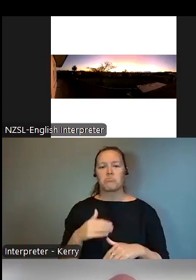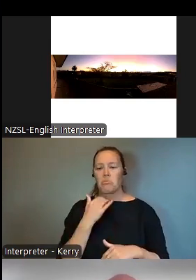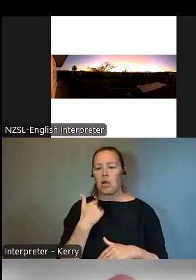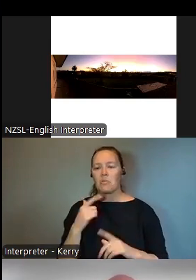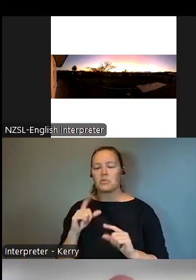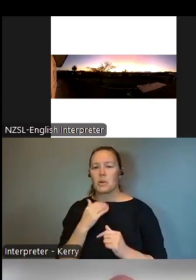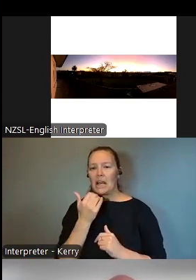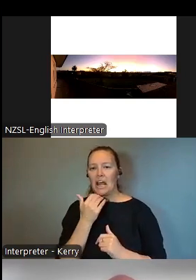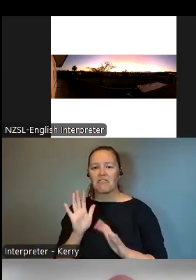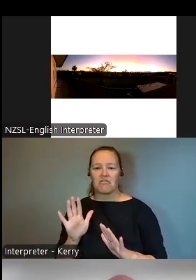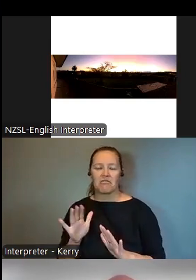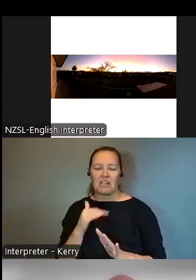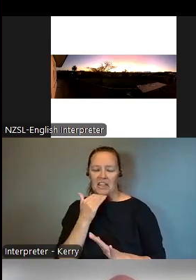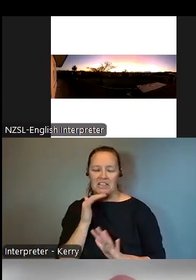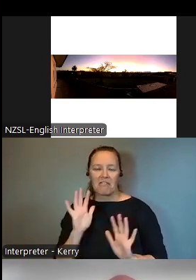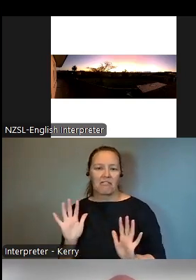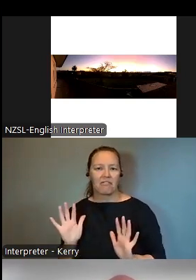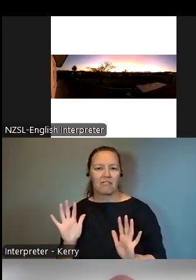your school?